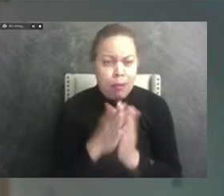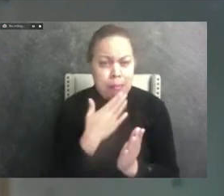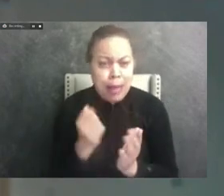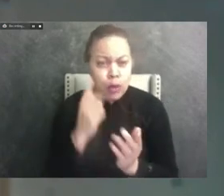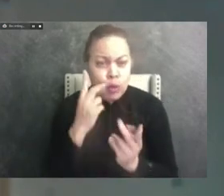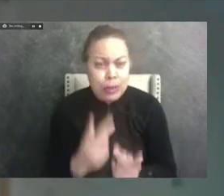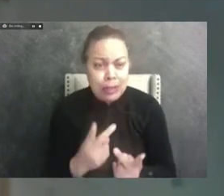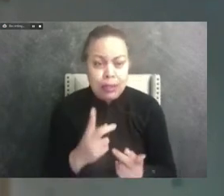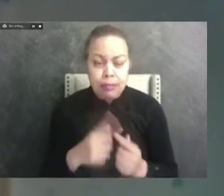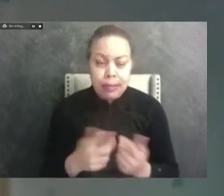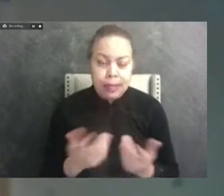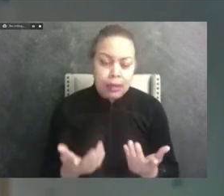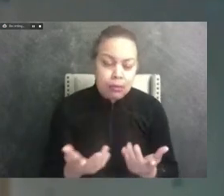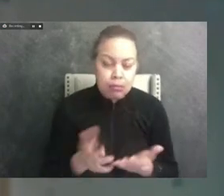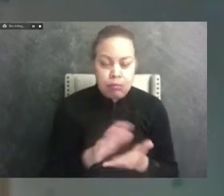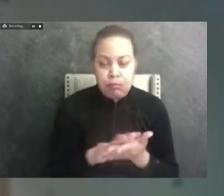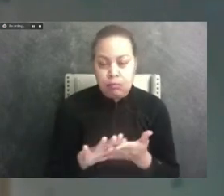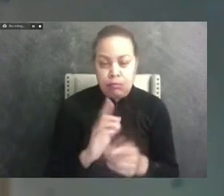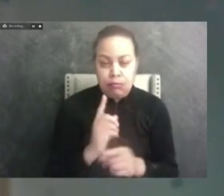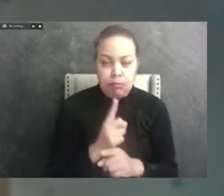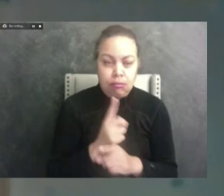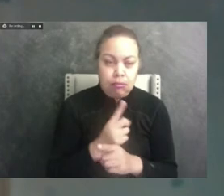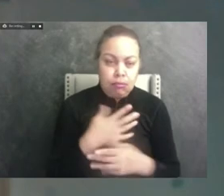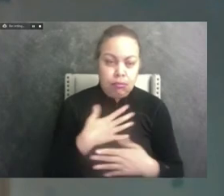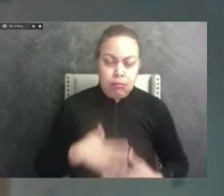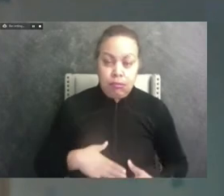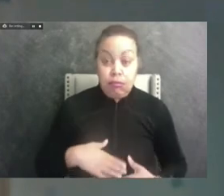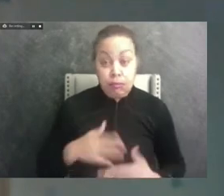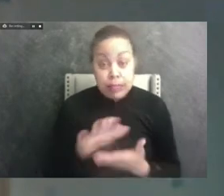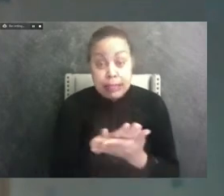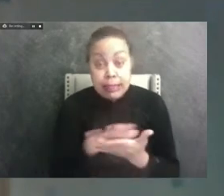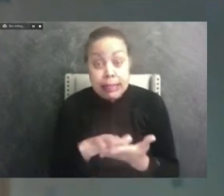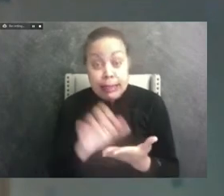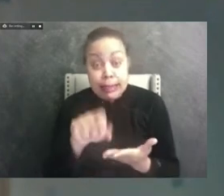they are plain, yet cleanly go.